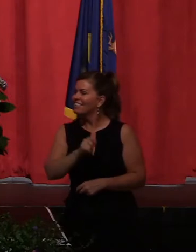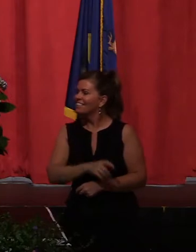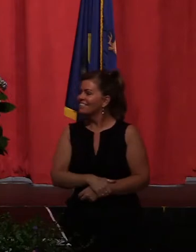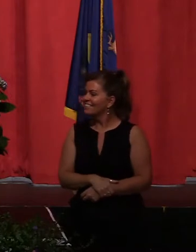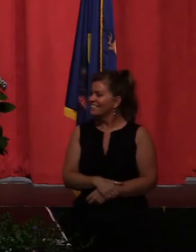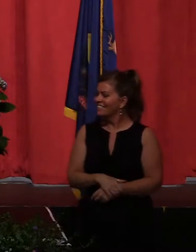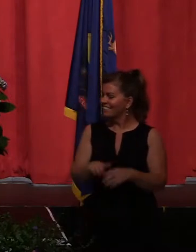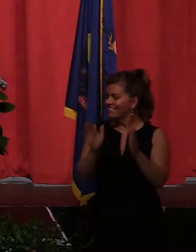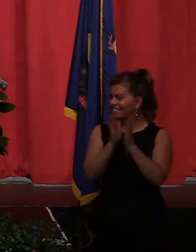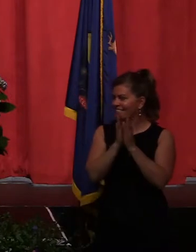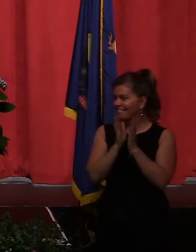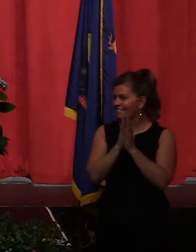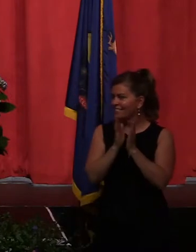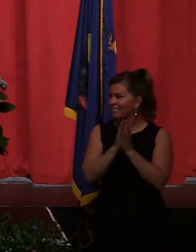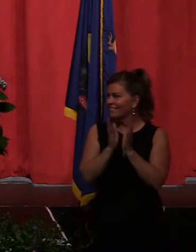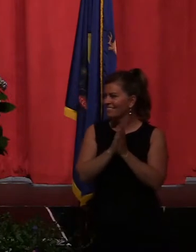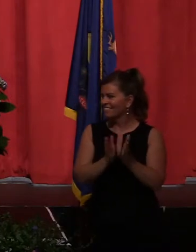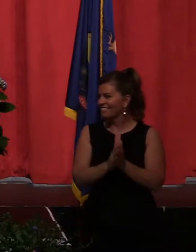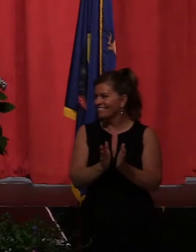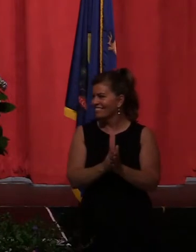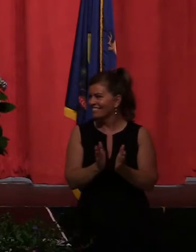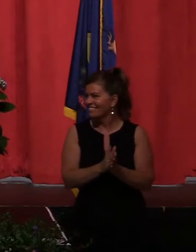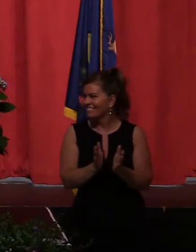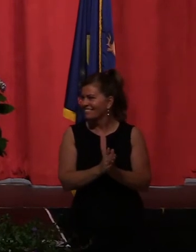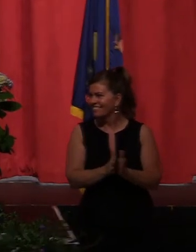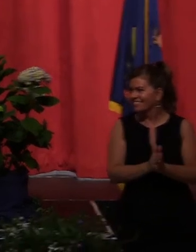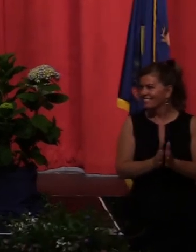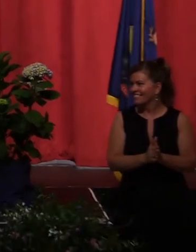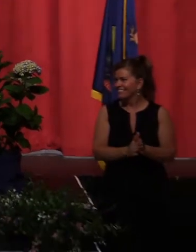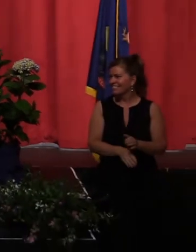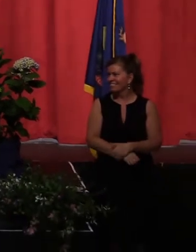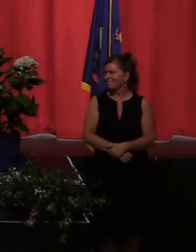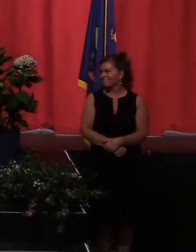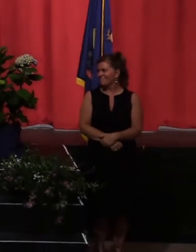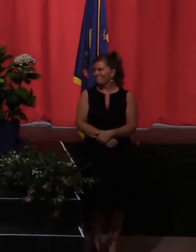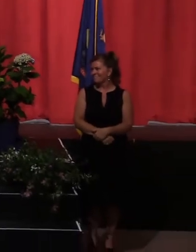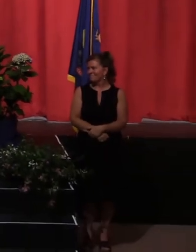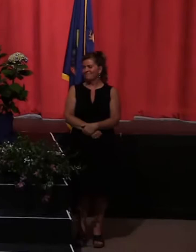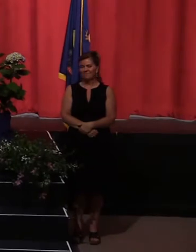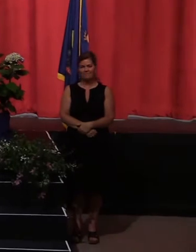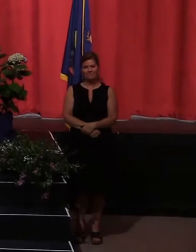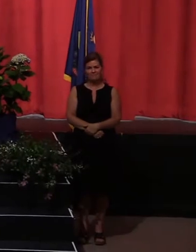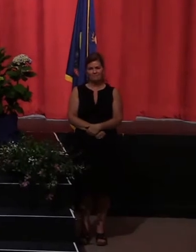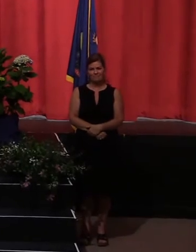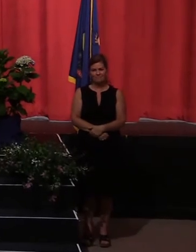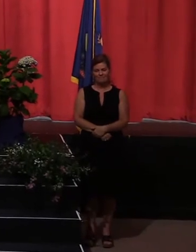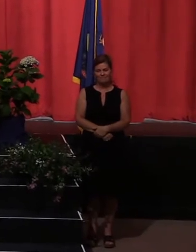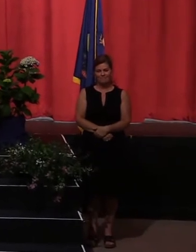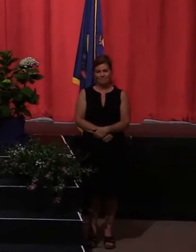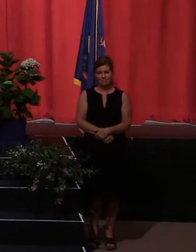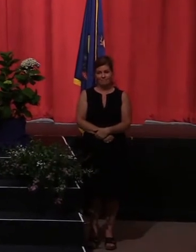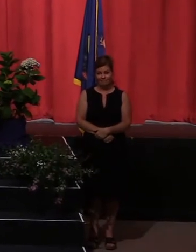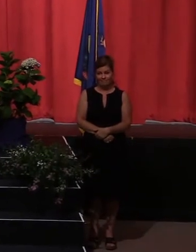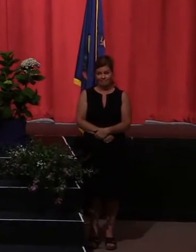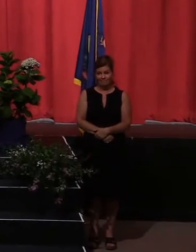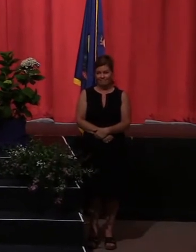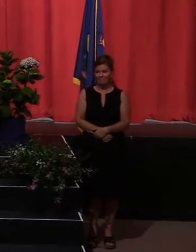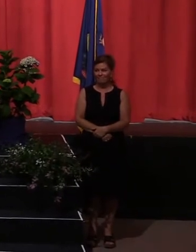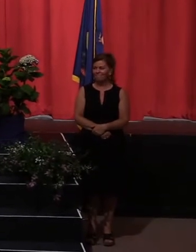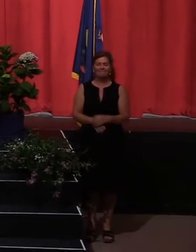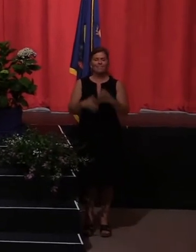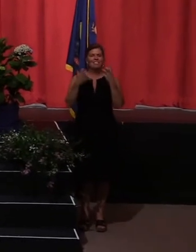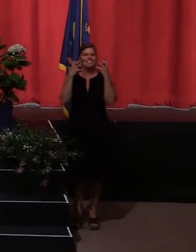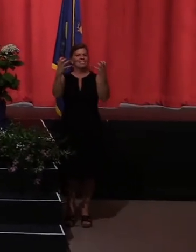Yes. Let the record show loud and stormy